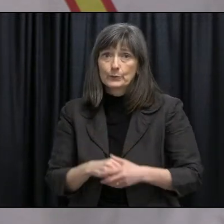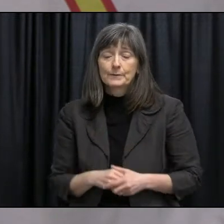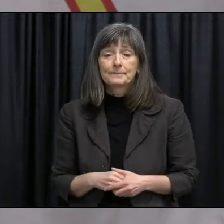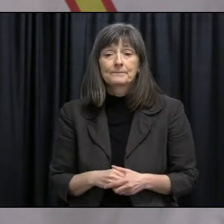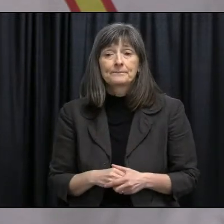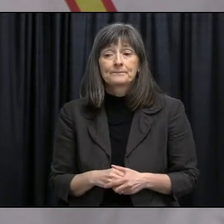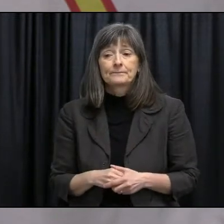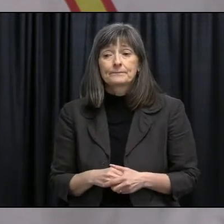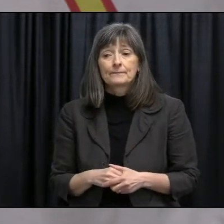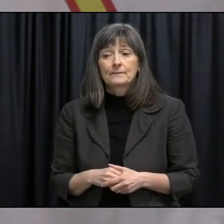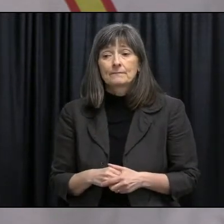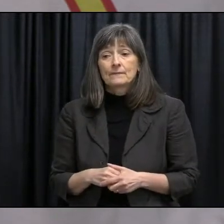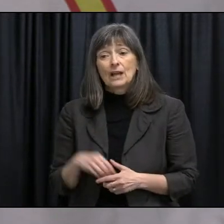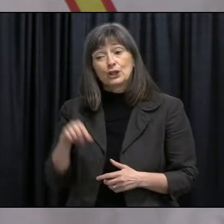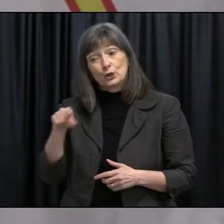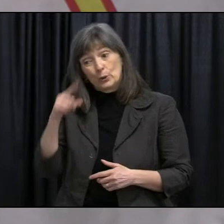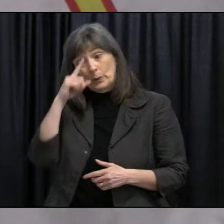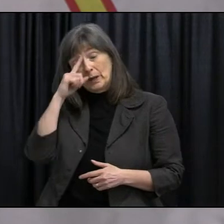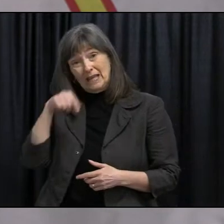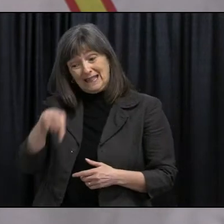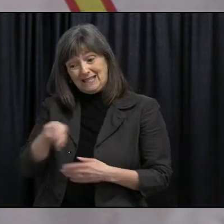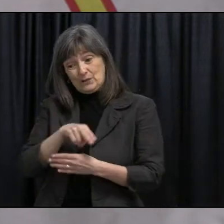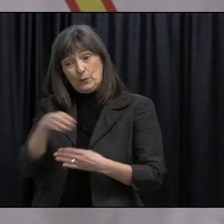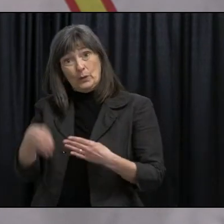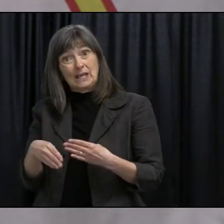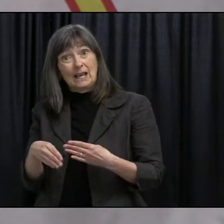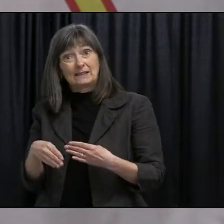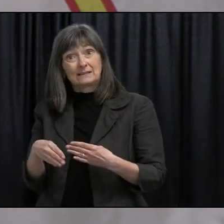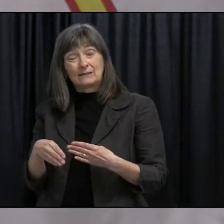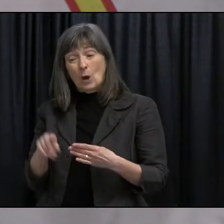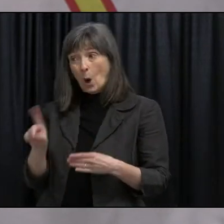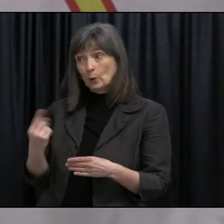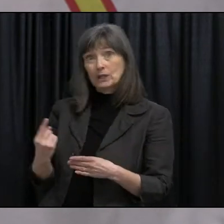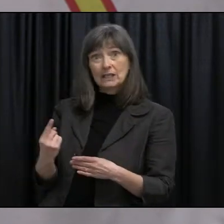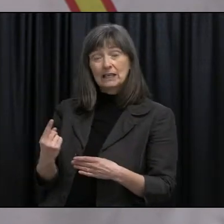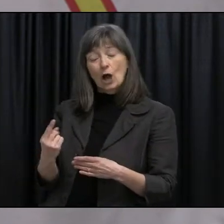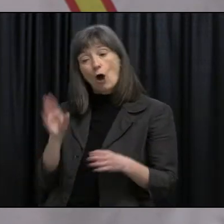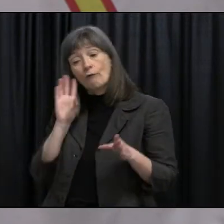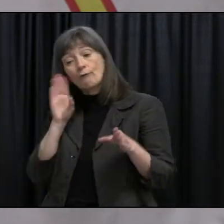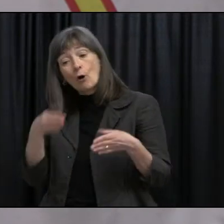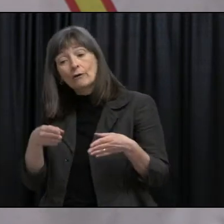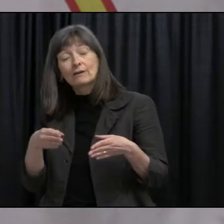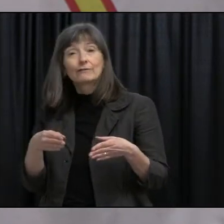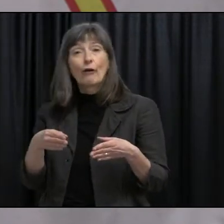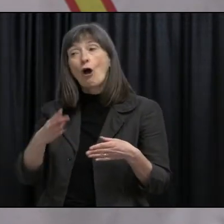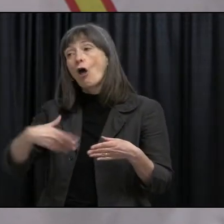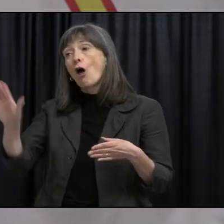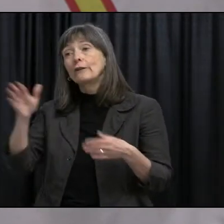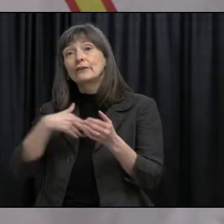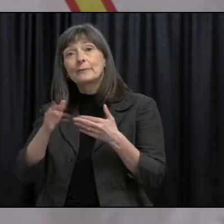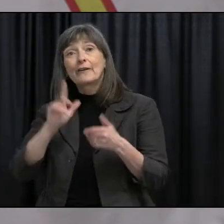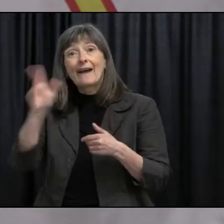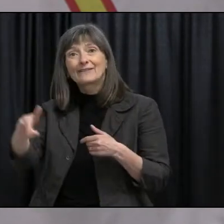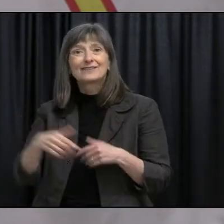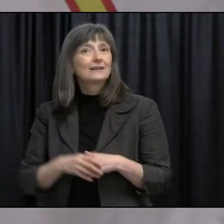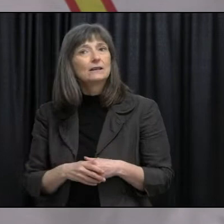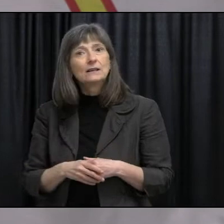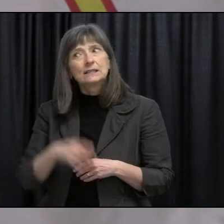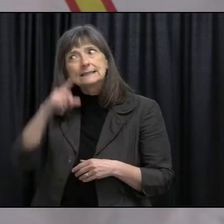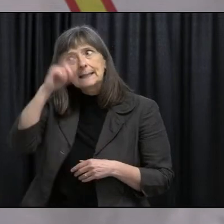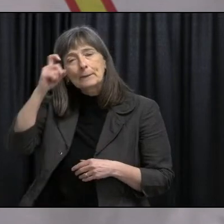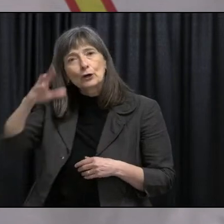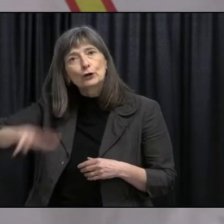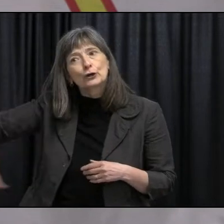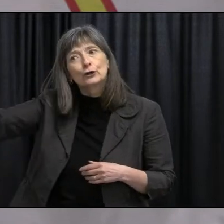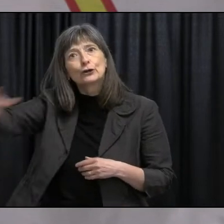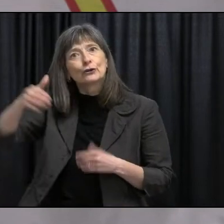There's more to think about than just this weekend. There's the rest of the summer to think about, and we've seen what can happen for example, in Nova